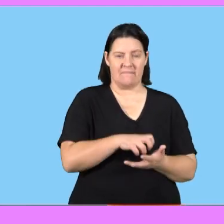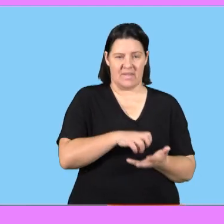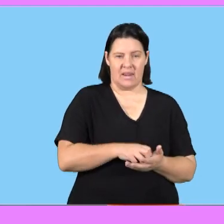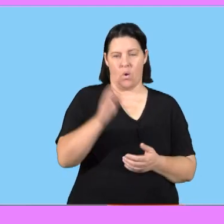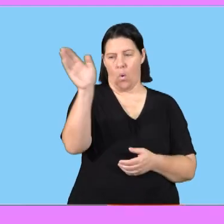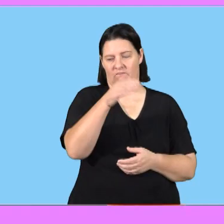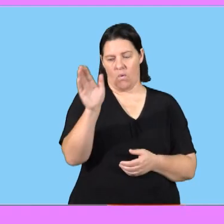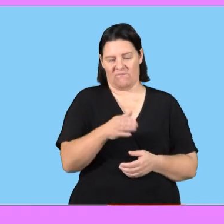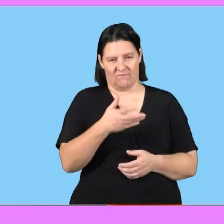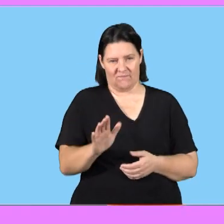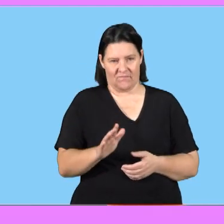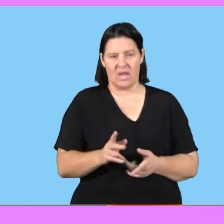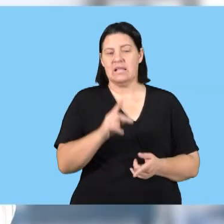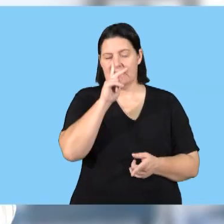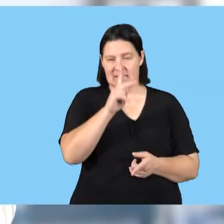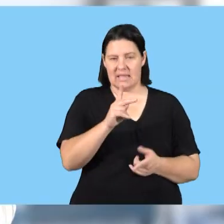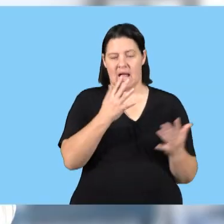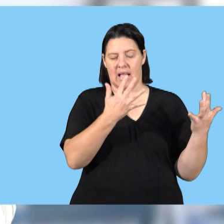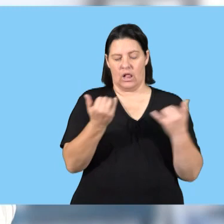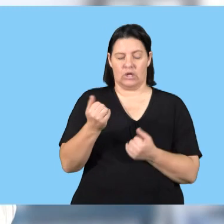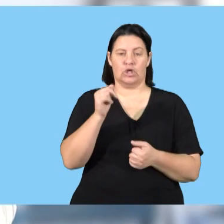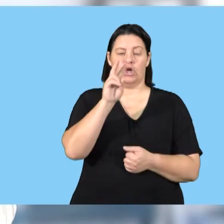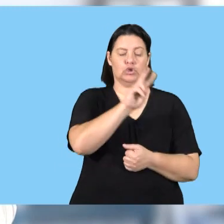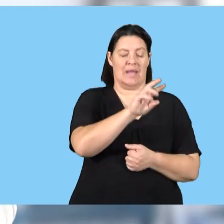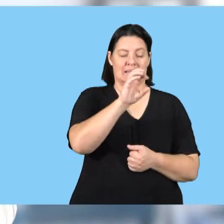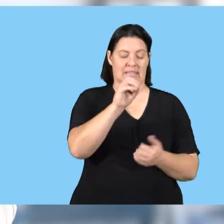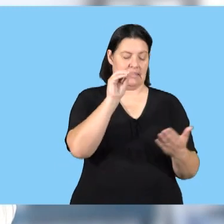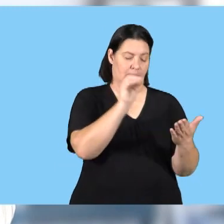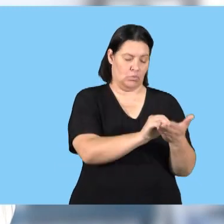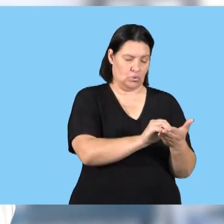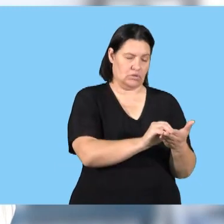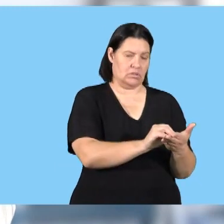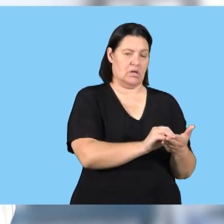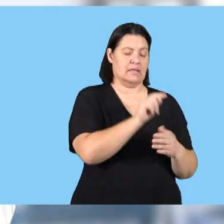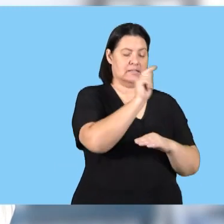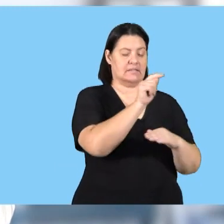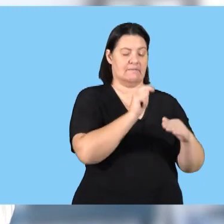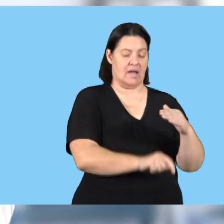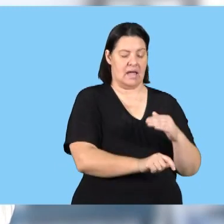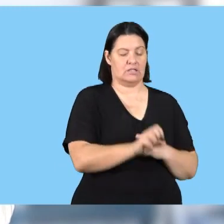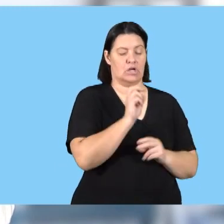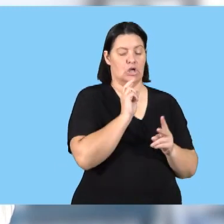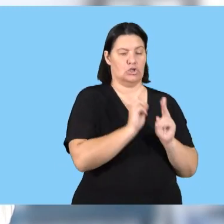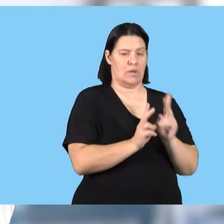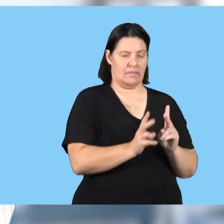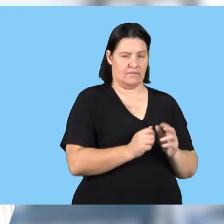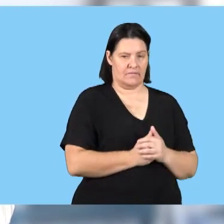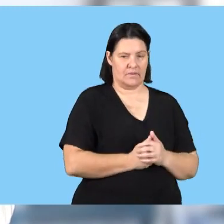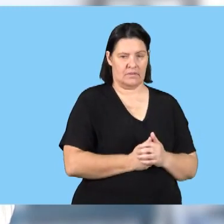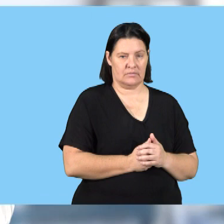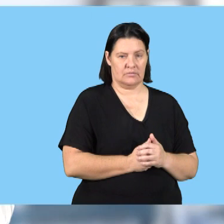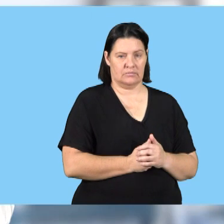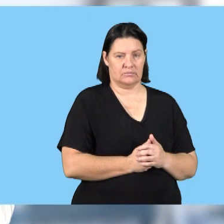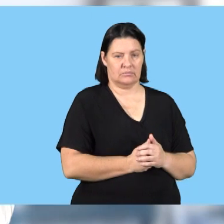with muffin. And then let us calculate together. Let's get our answer. We take 20,